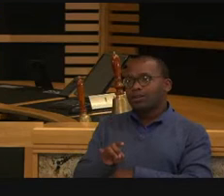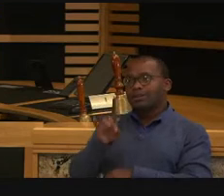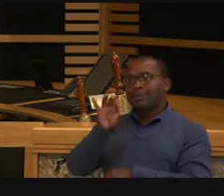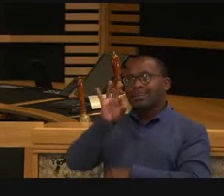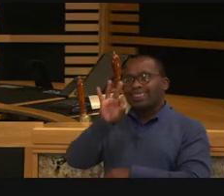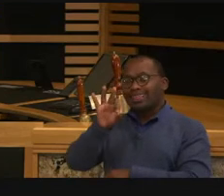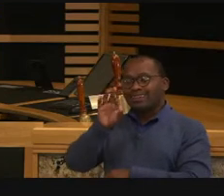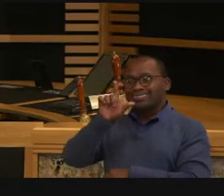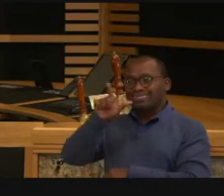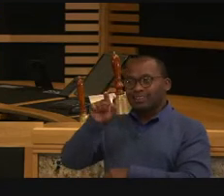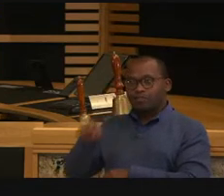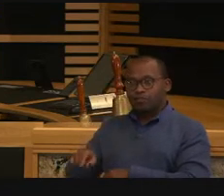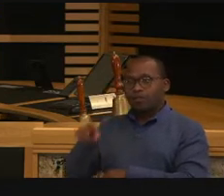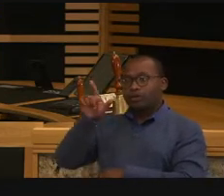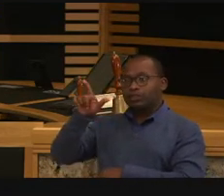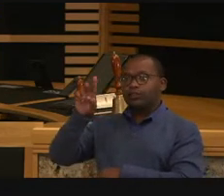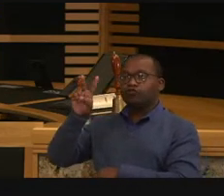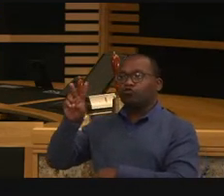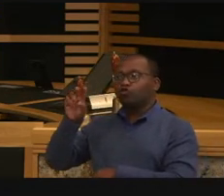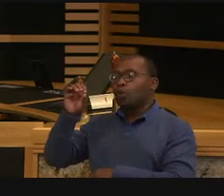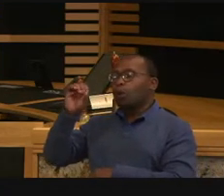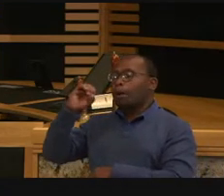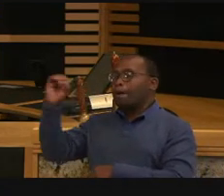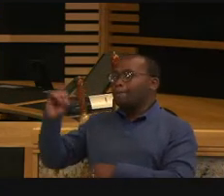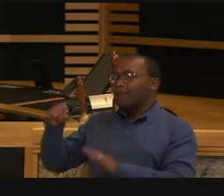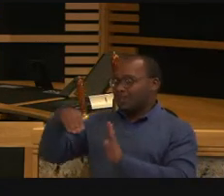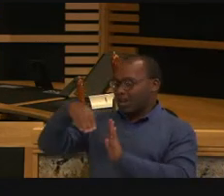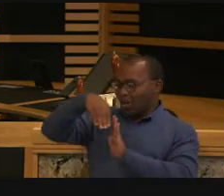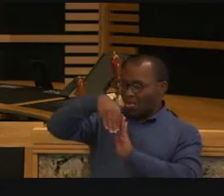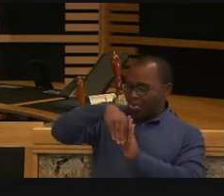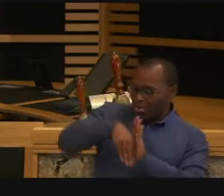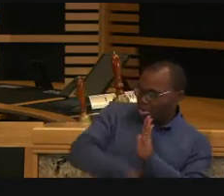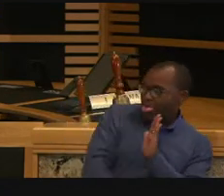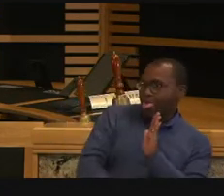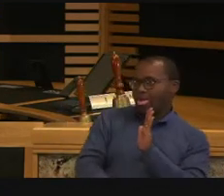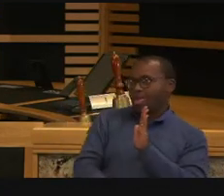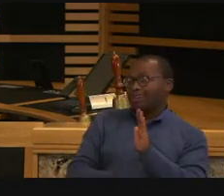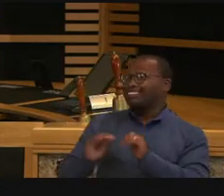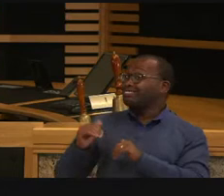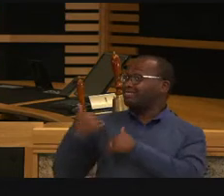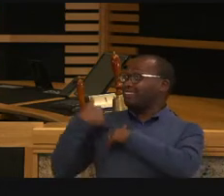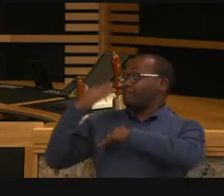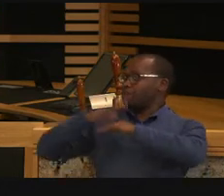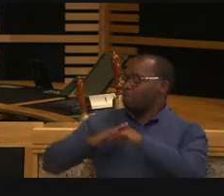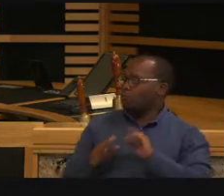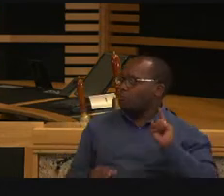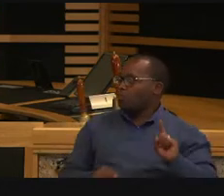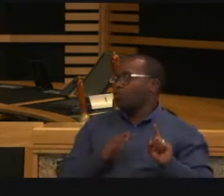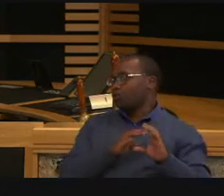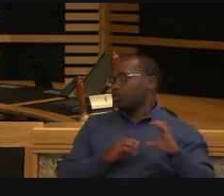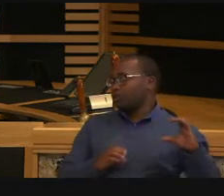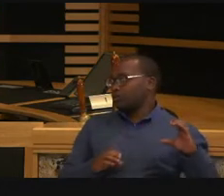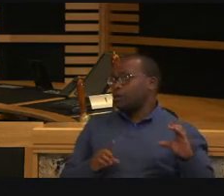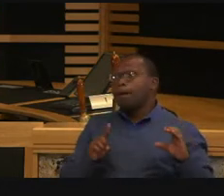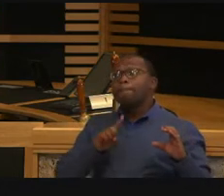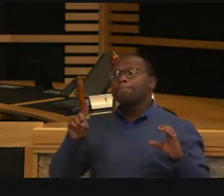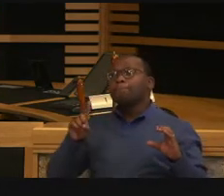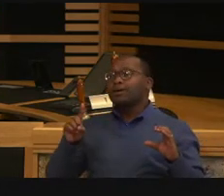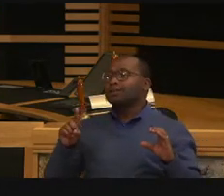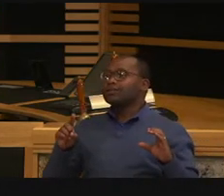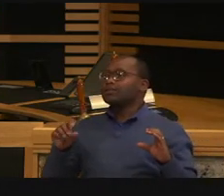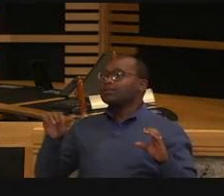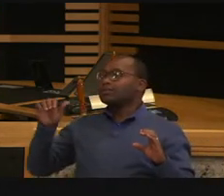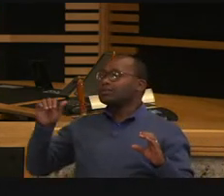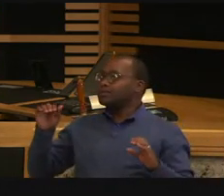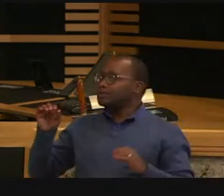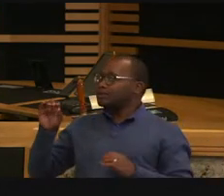37.72% decrease in road fatalities between the 2 years. The Eastern Cape DA is of the opinion that the Department of